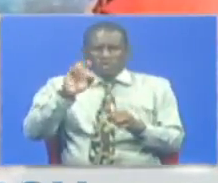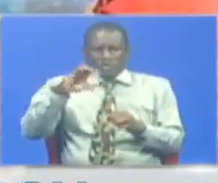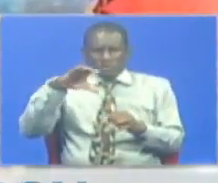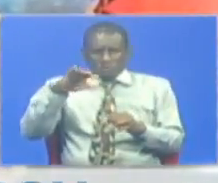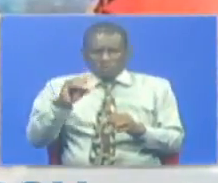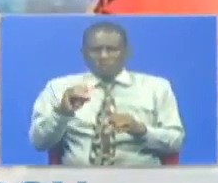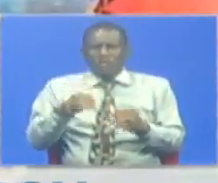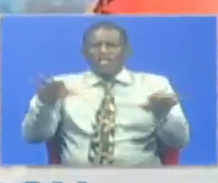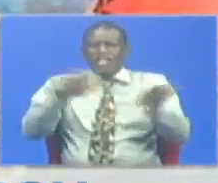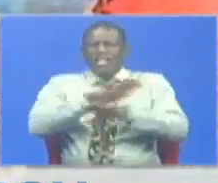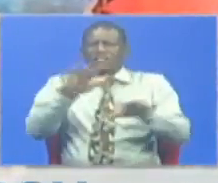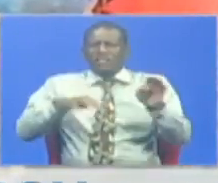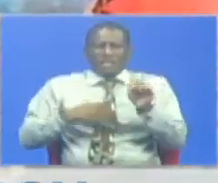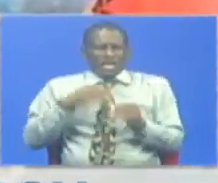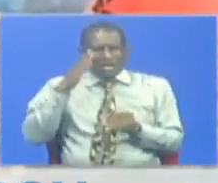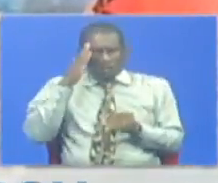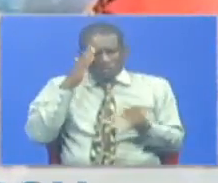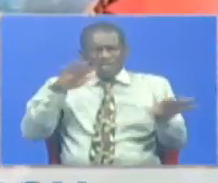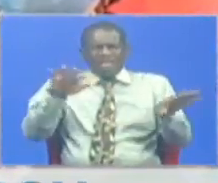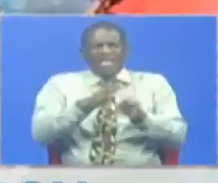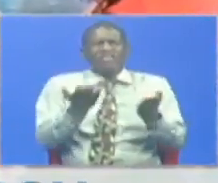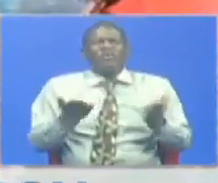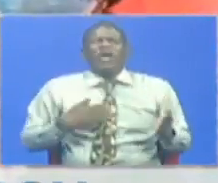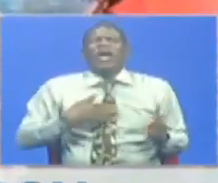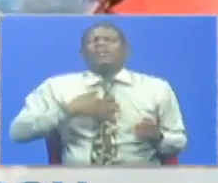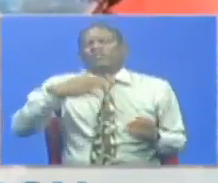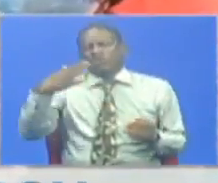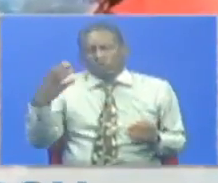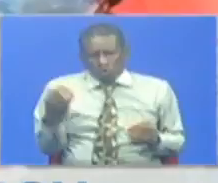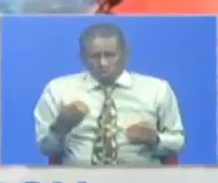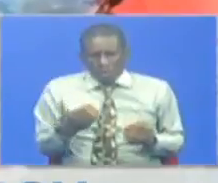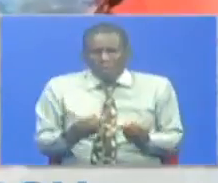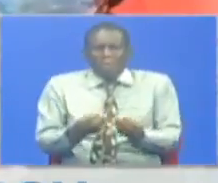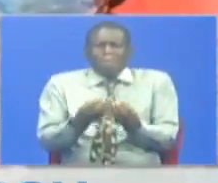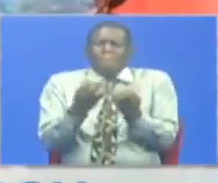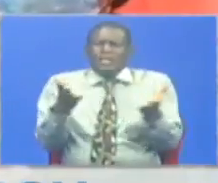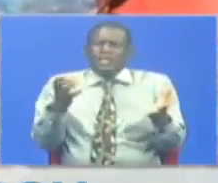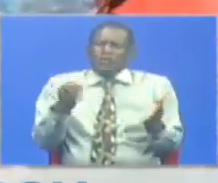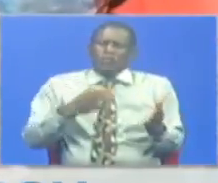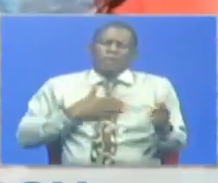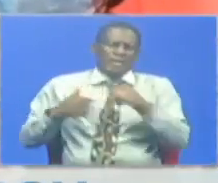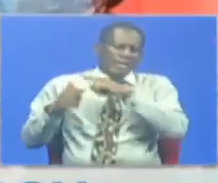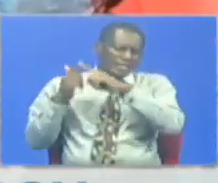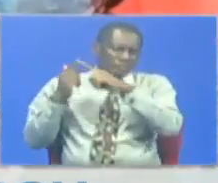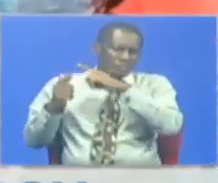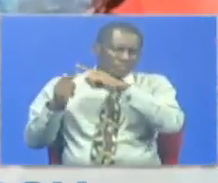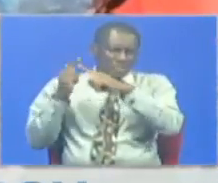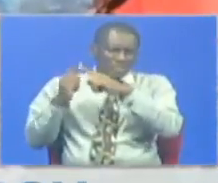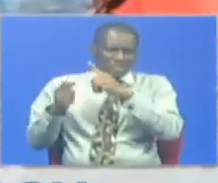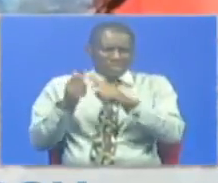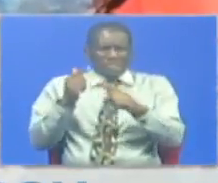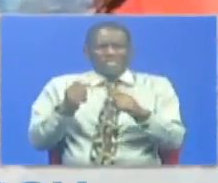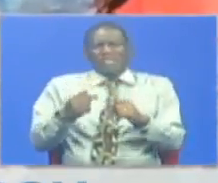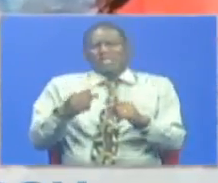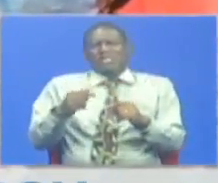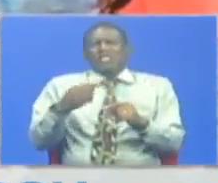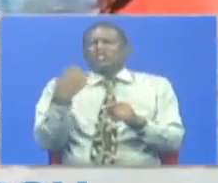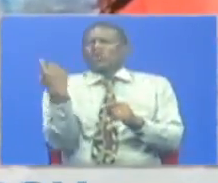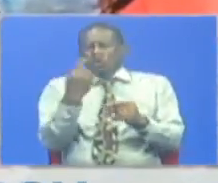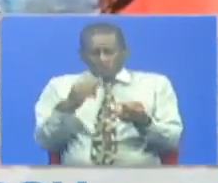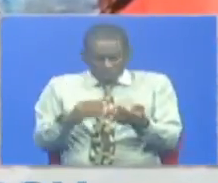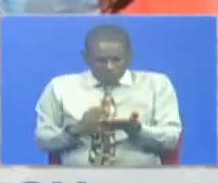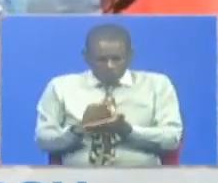know, everywhere I have gone to, most of my experiences have greatly been